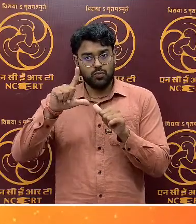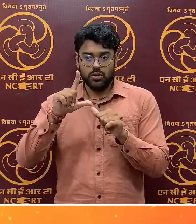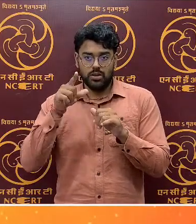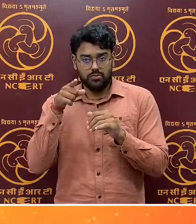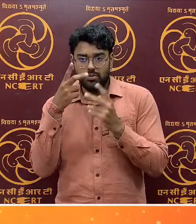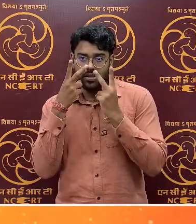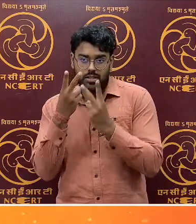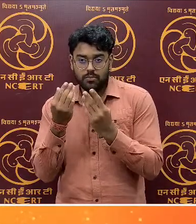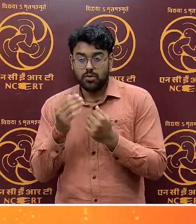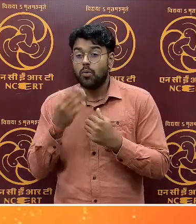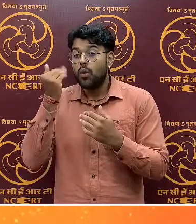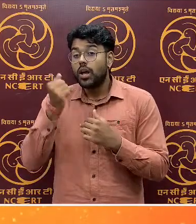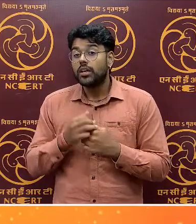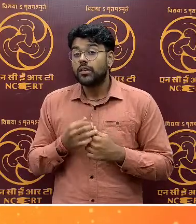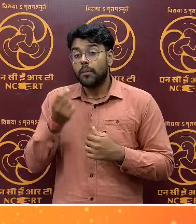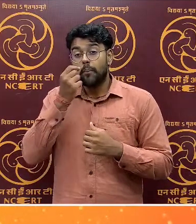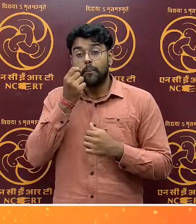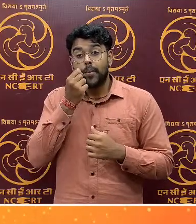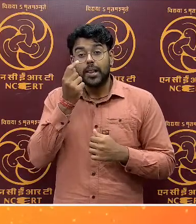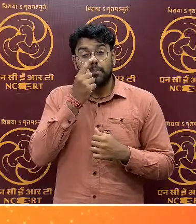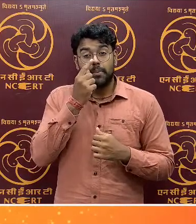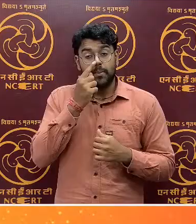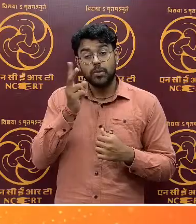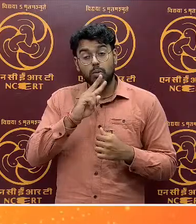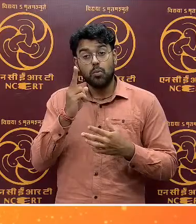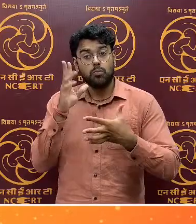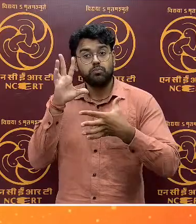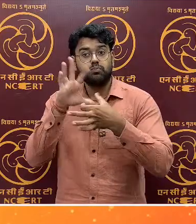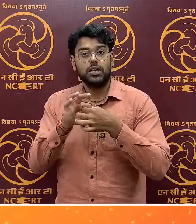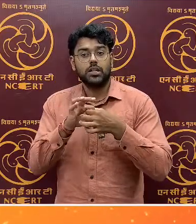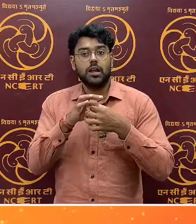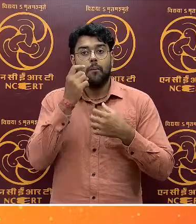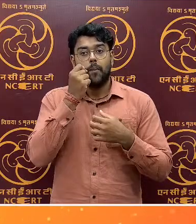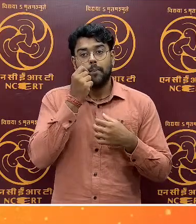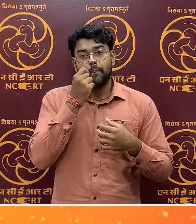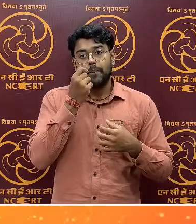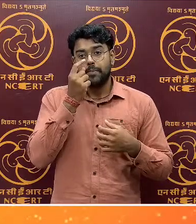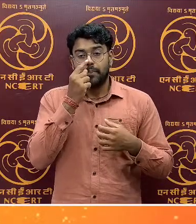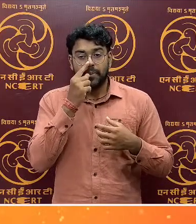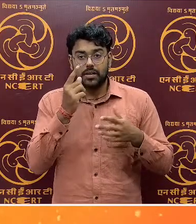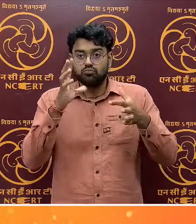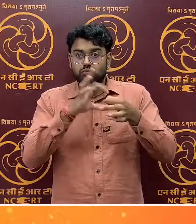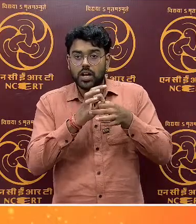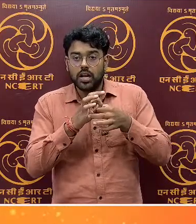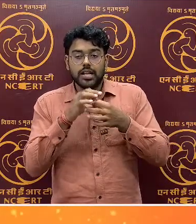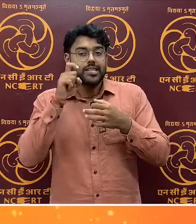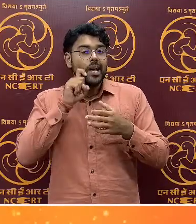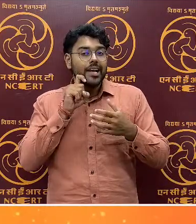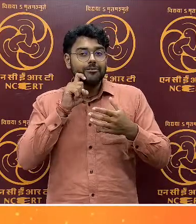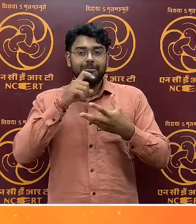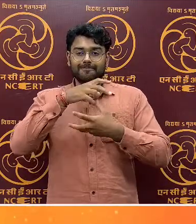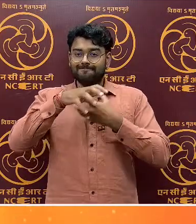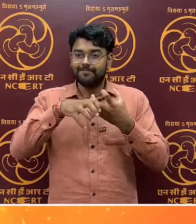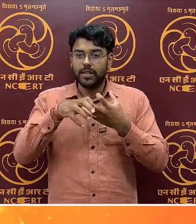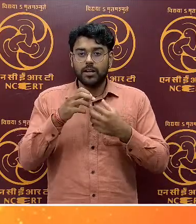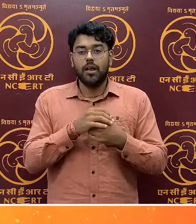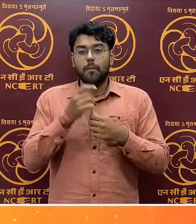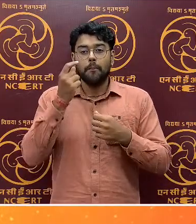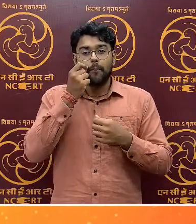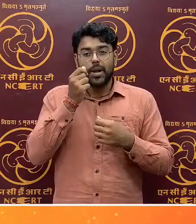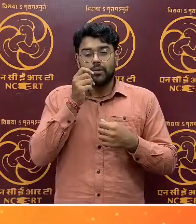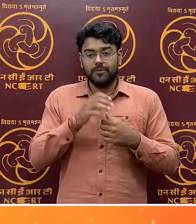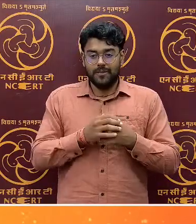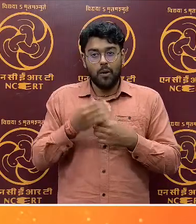Because we are getting the characters from both, from the father and from the mother. True. Right? So that's why, see, when a baby is born